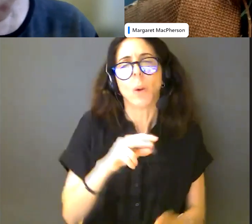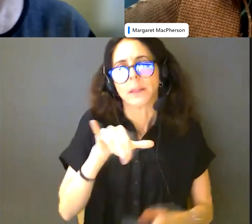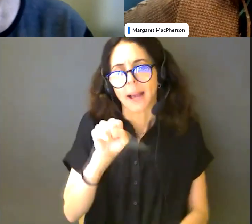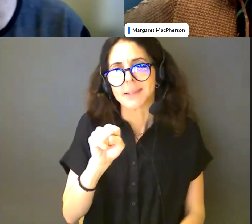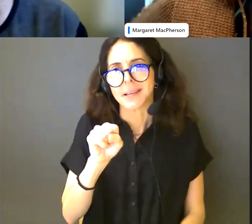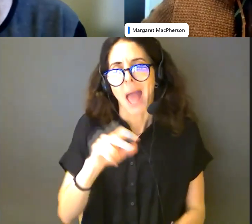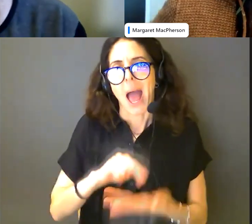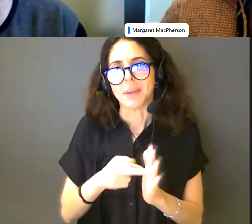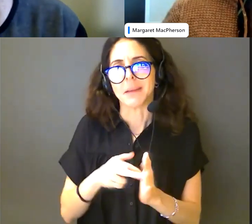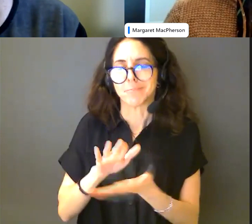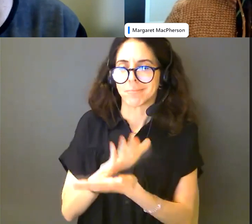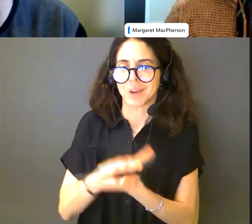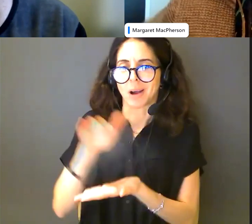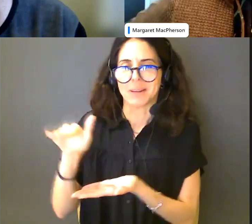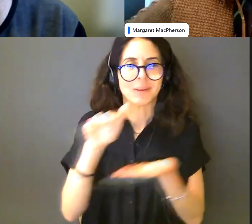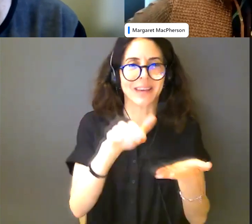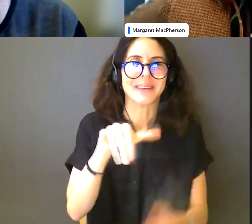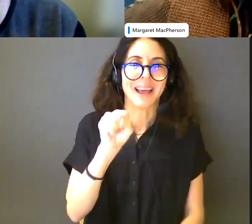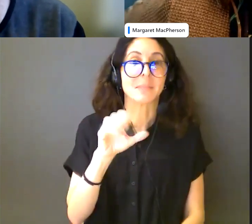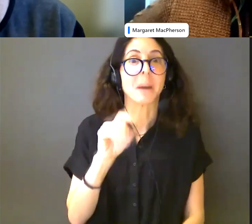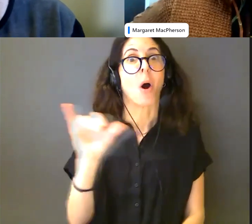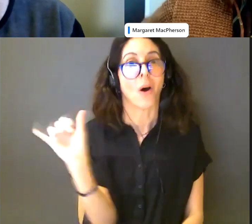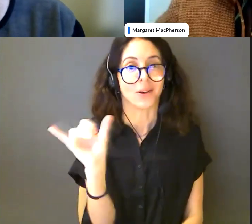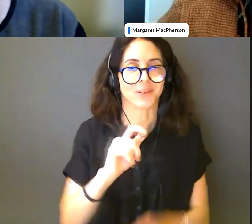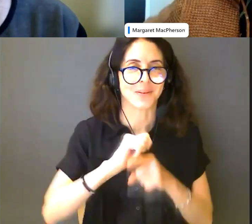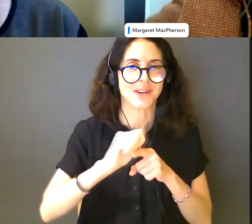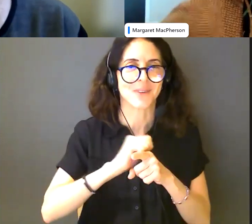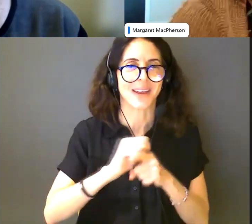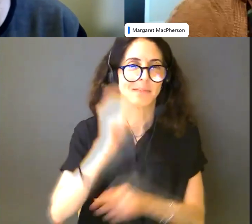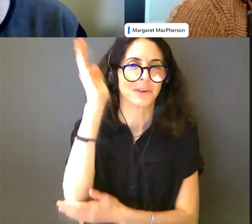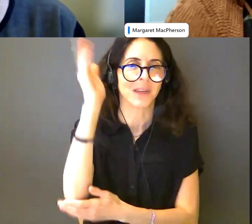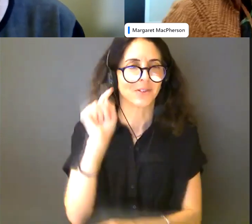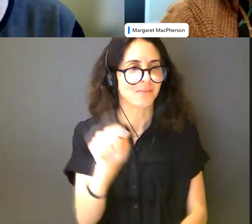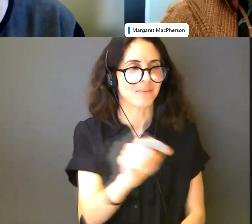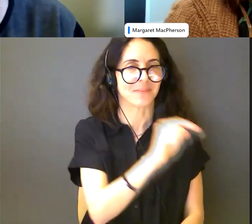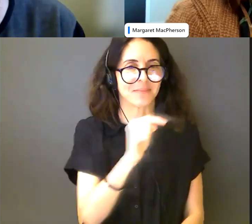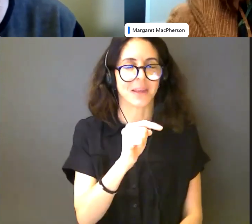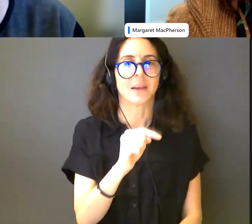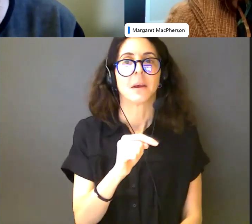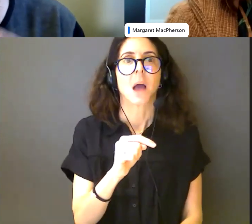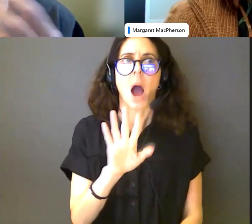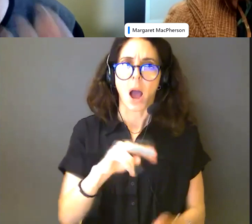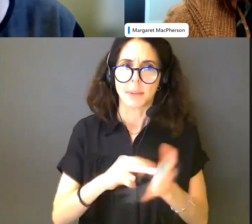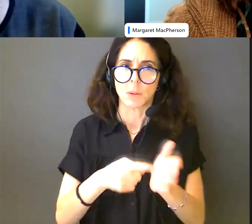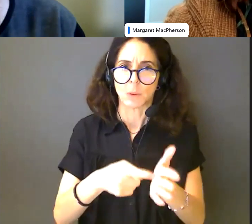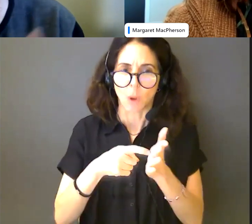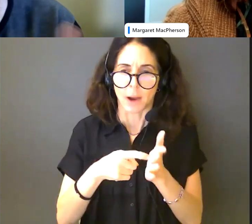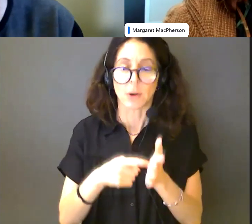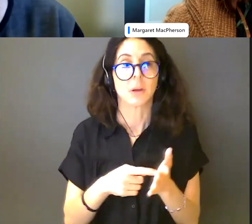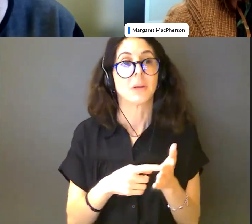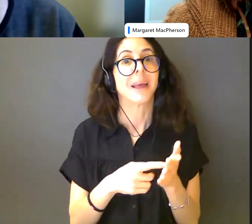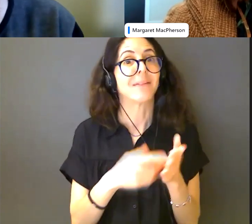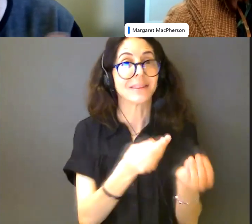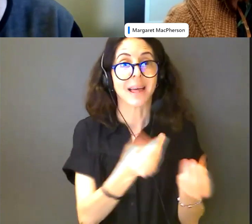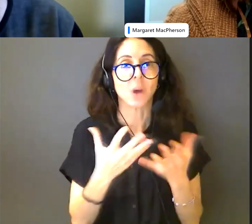it to them actually, but we do train the presenters. We require that they give us their stats, where